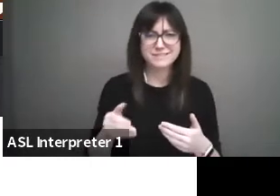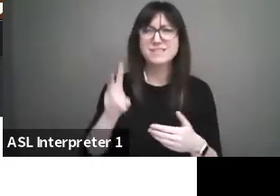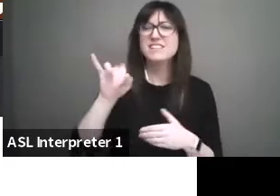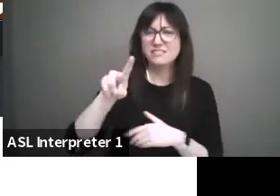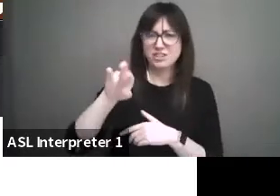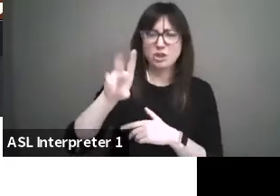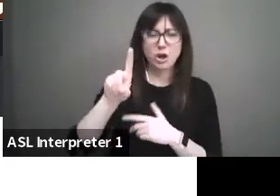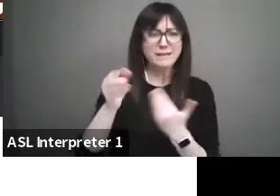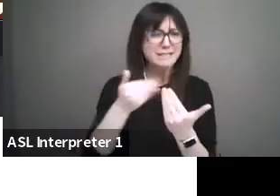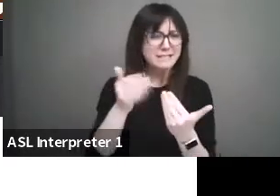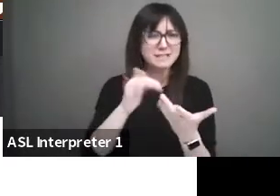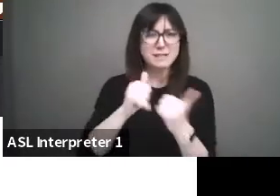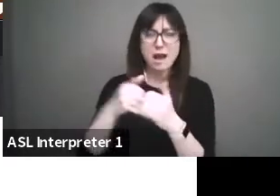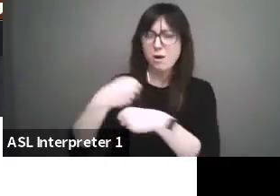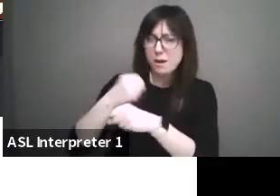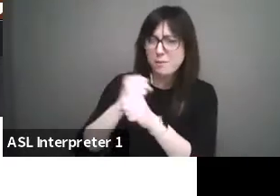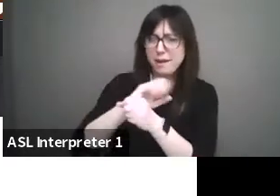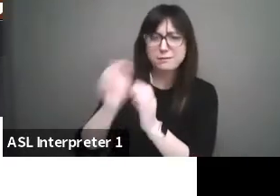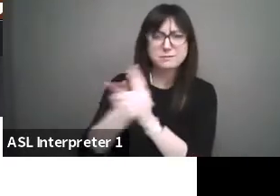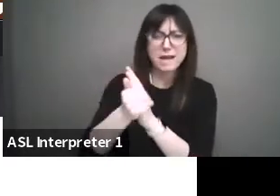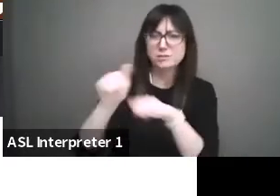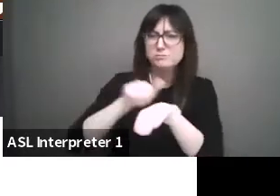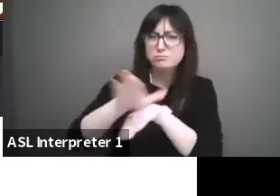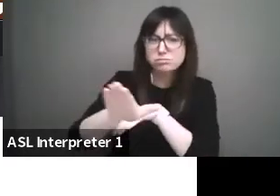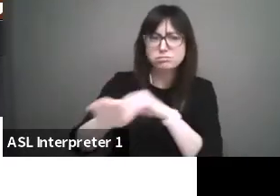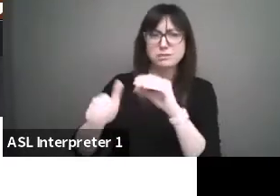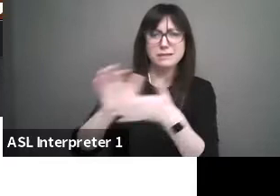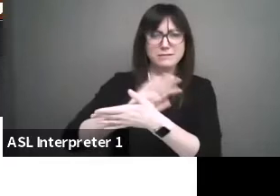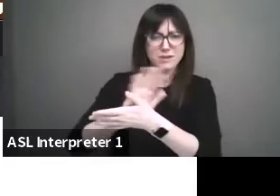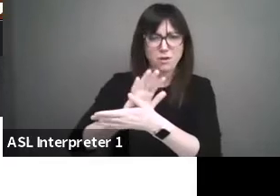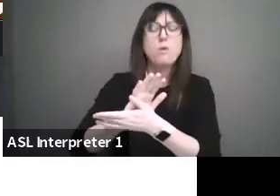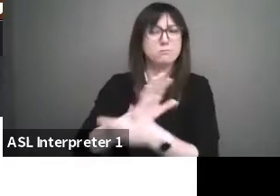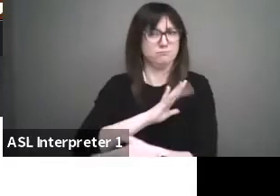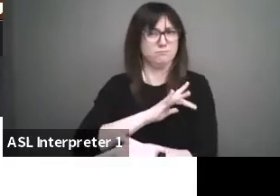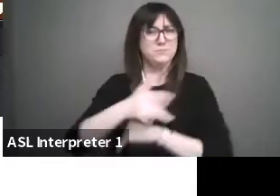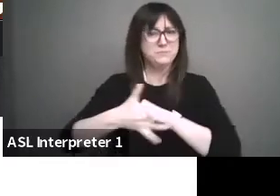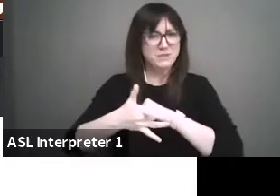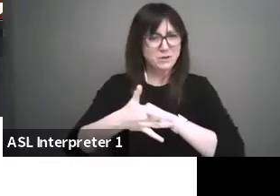and send videos in email, or at least that is one of our technologies that we've created.